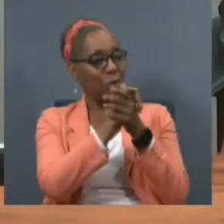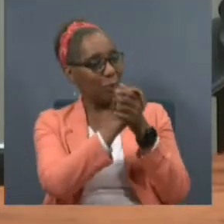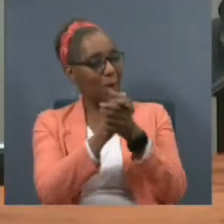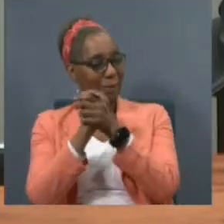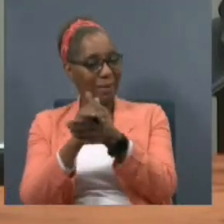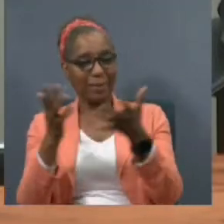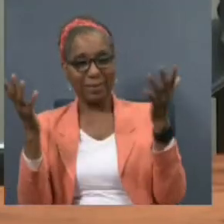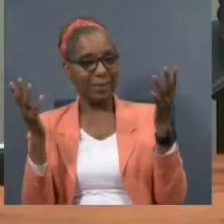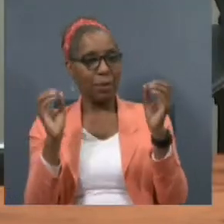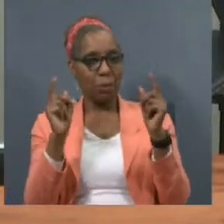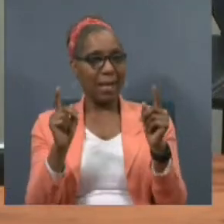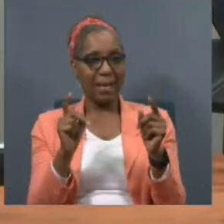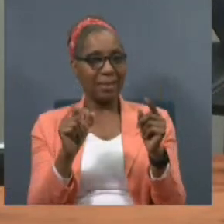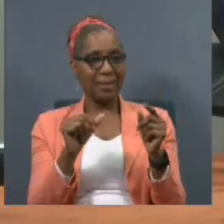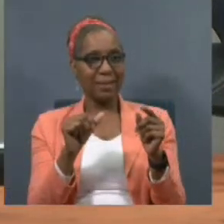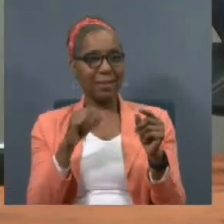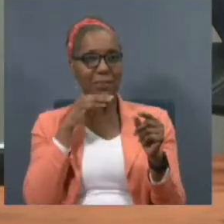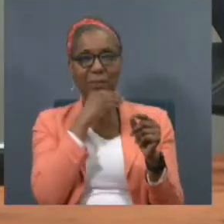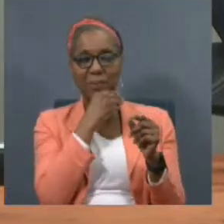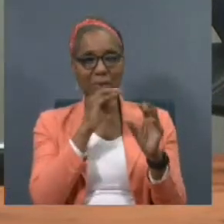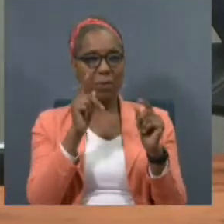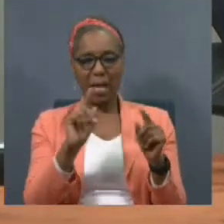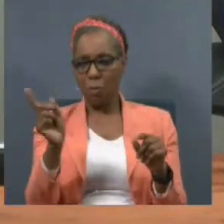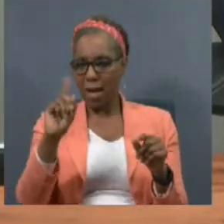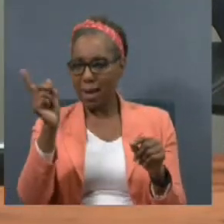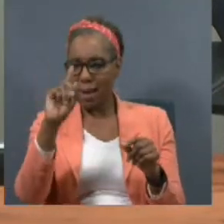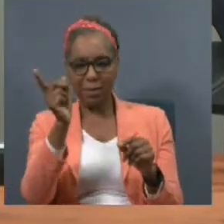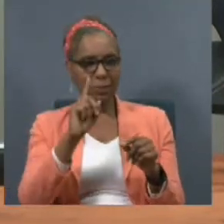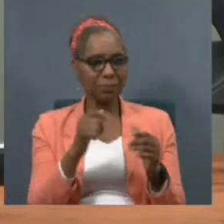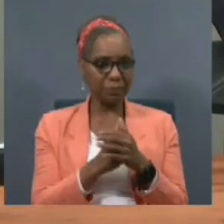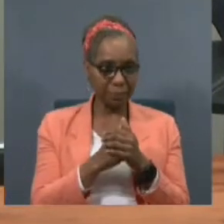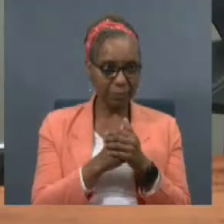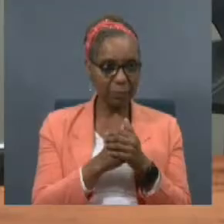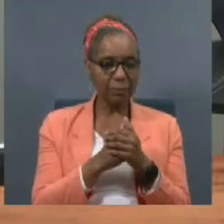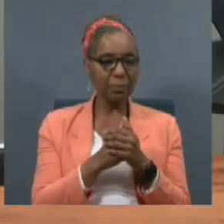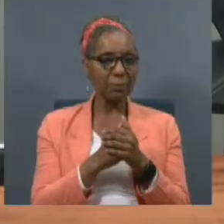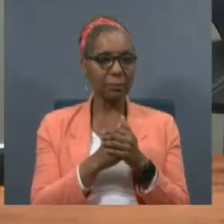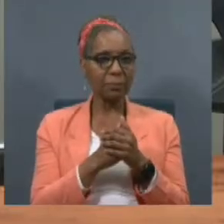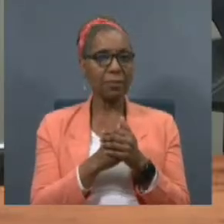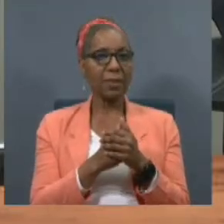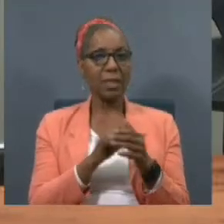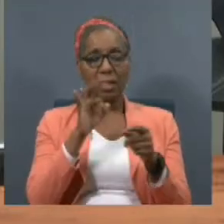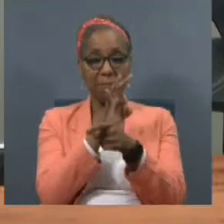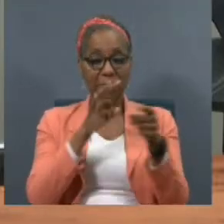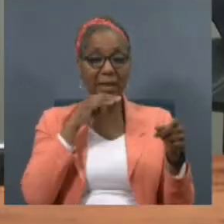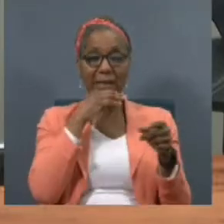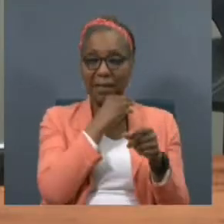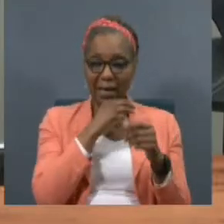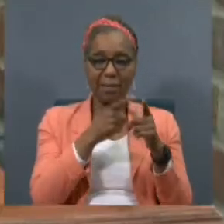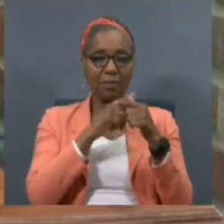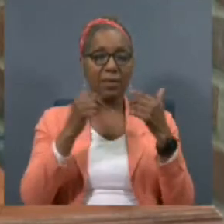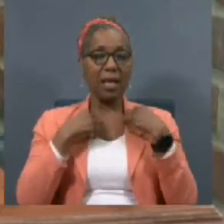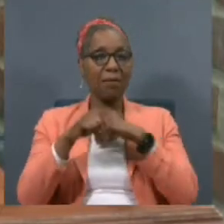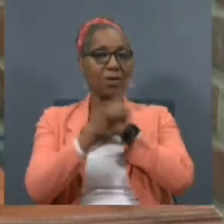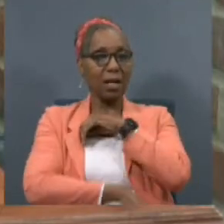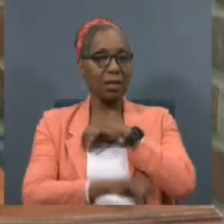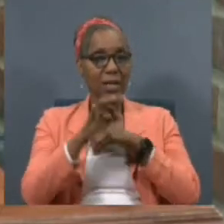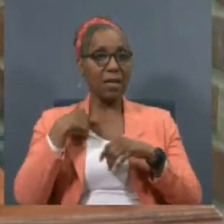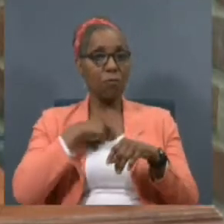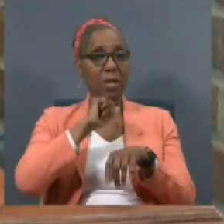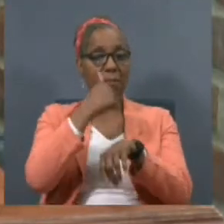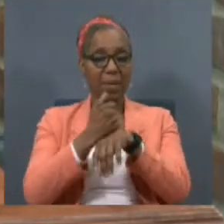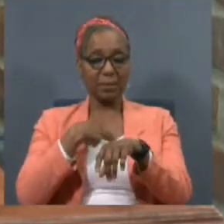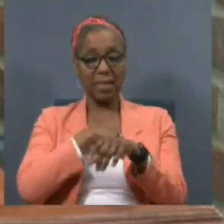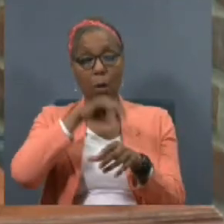no, too. what I'm saying, it's not Where are lying. they? Where are they? If Where are it's the lying, studies? if it's lying, then there are consequences If that we're goes going, along if with we're that. going to base